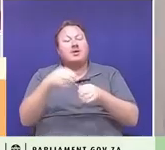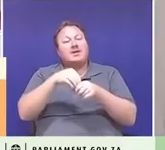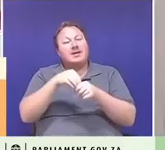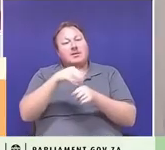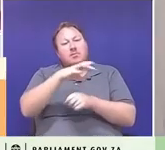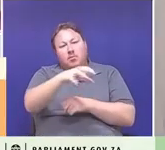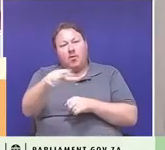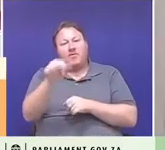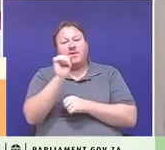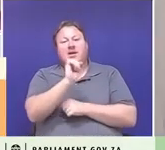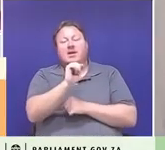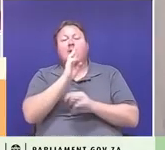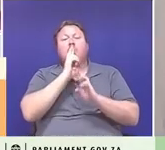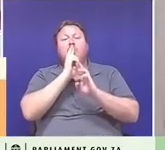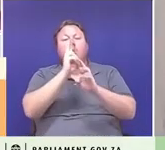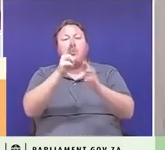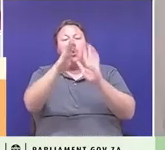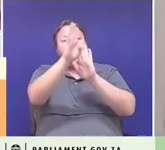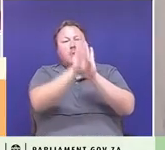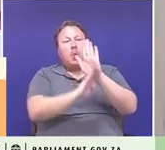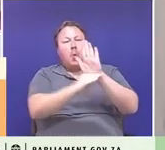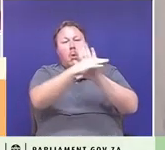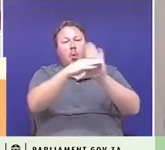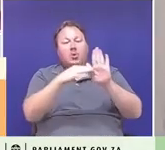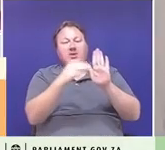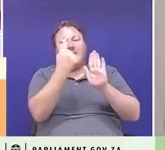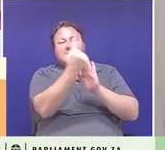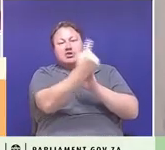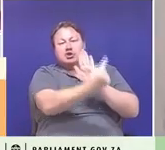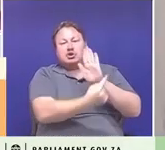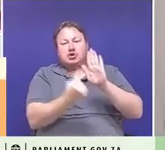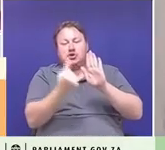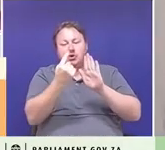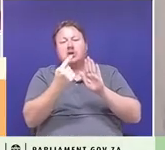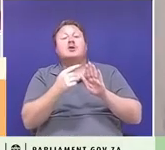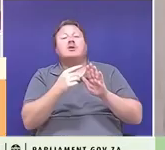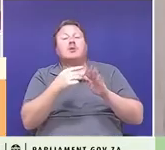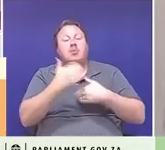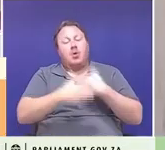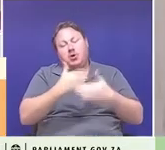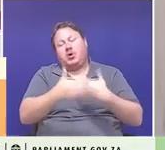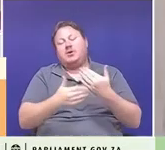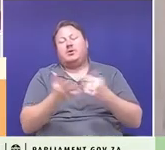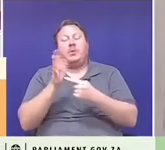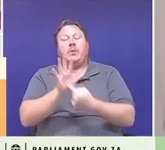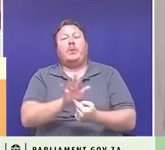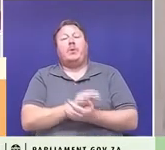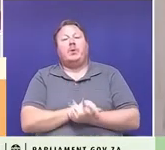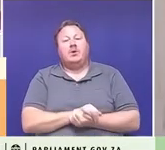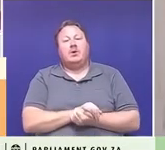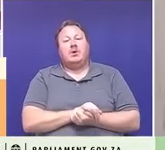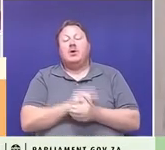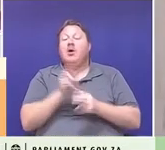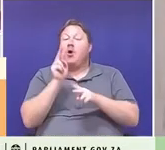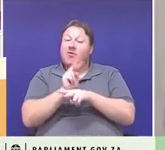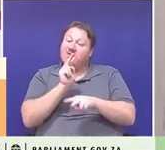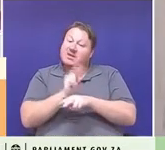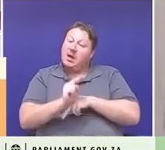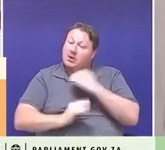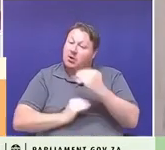province and report quarterly on progress or otherwise. Oversight must become